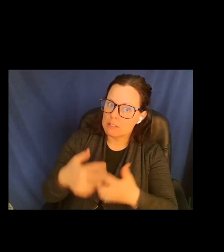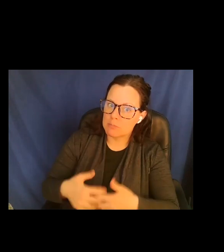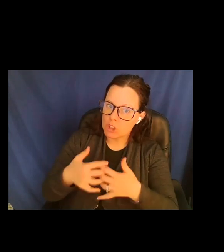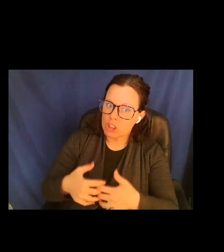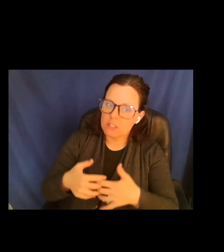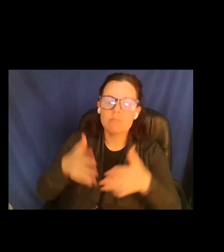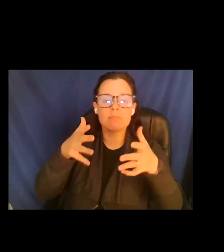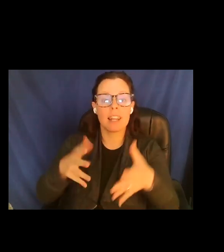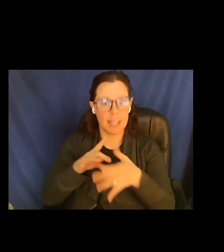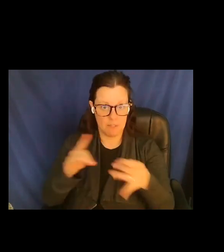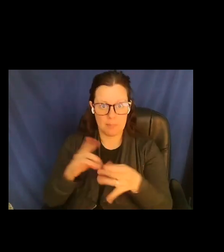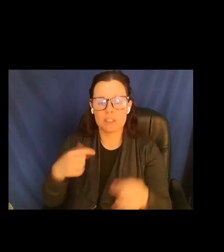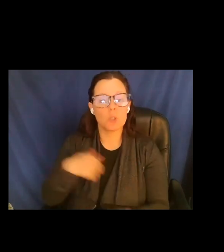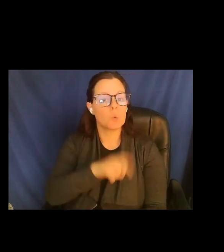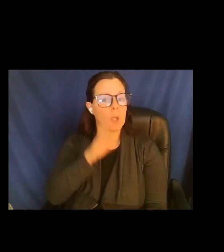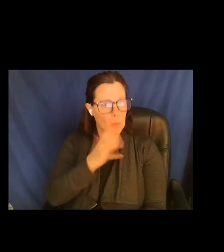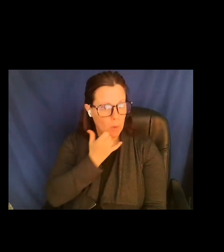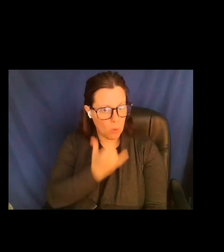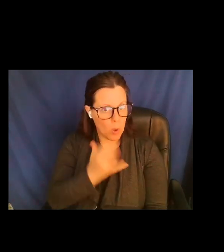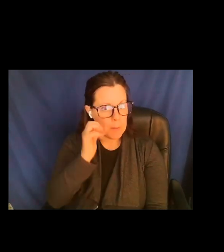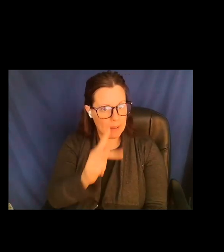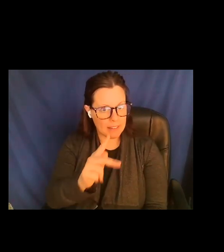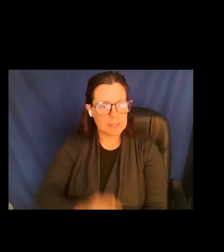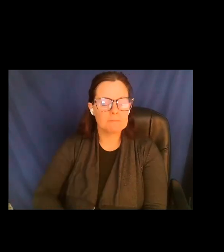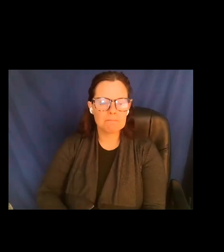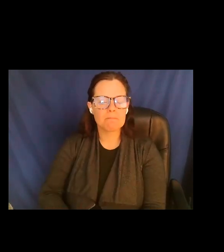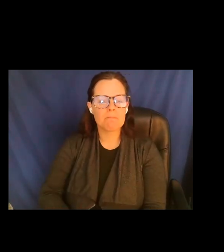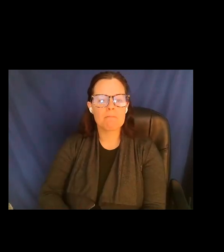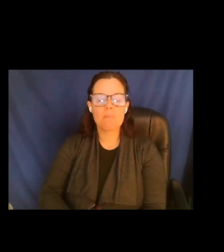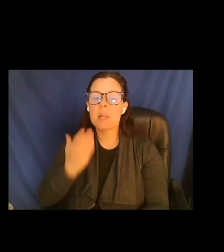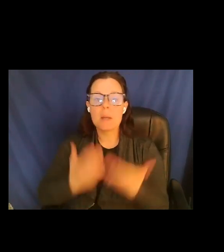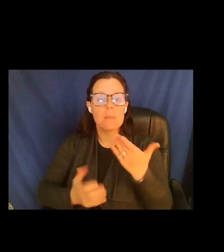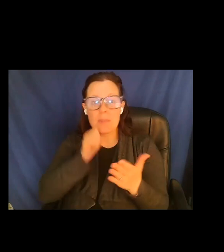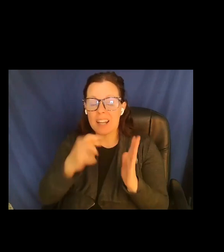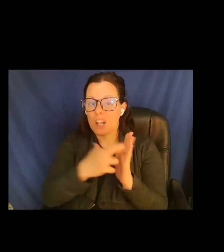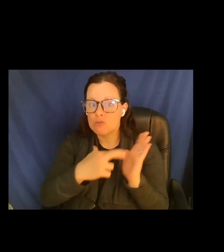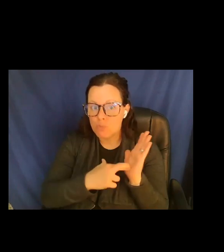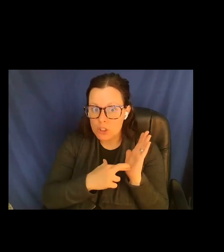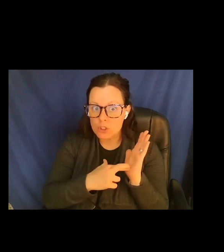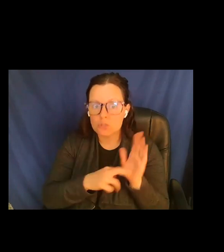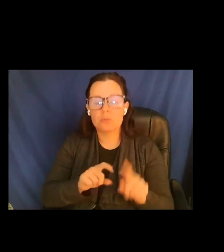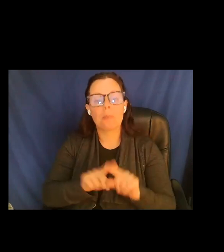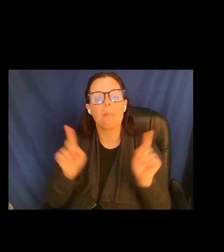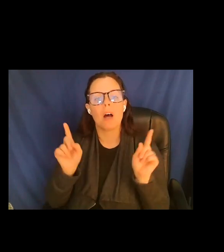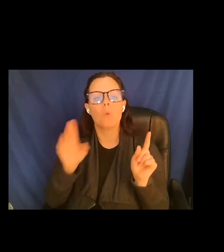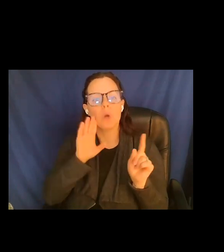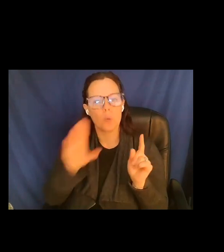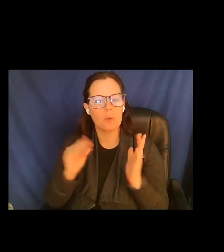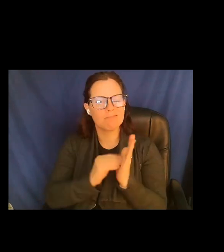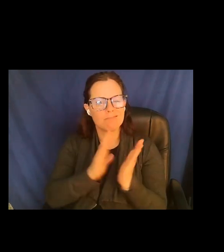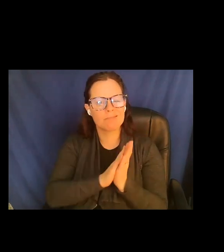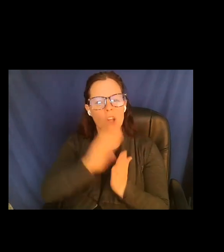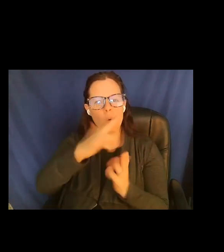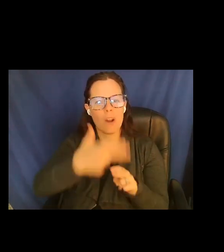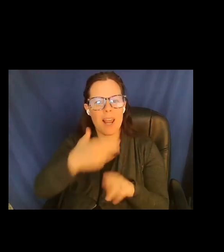a message, we will call you back. And we may not get you registered, but we will get you on a list. So please